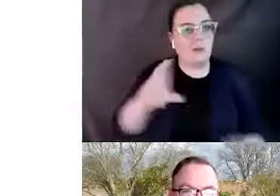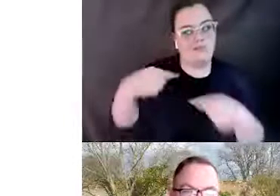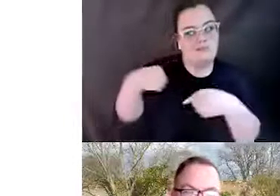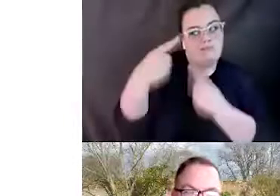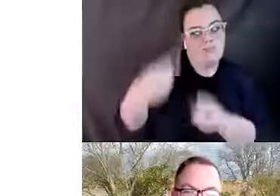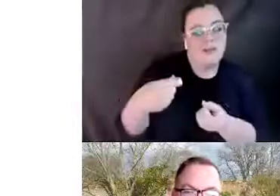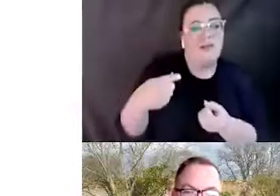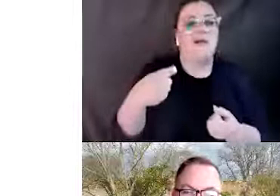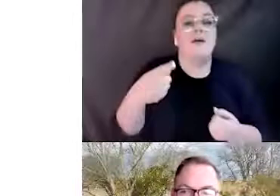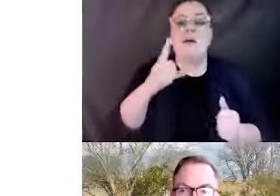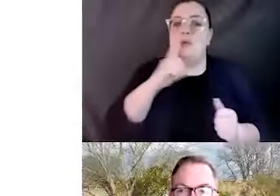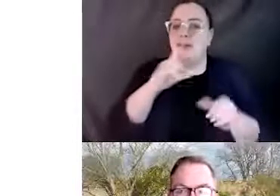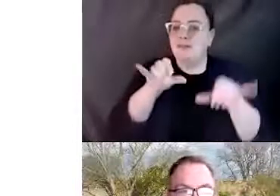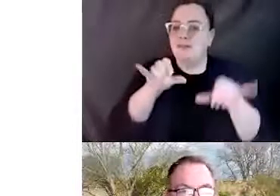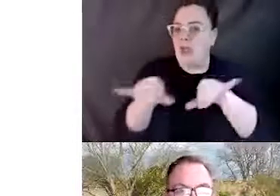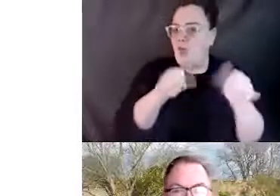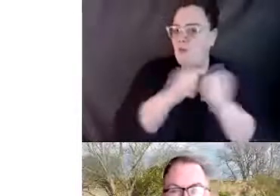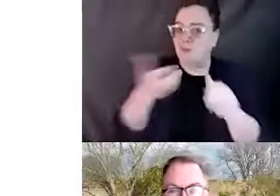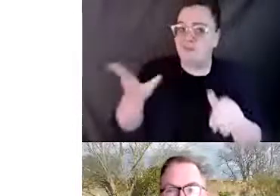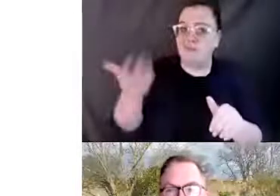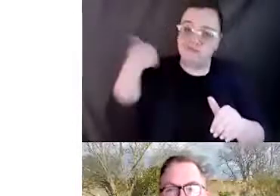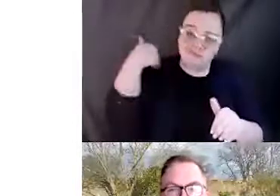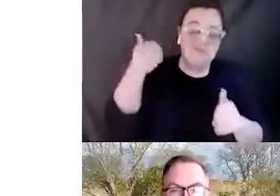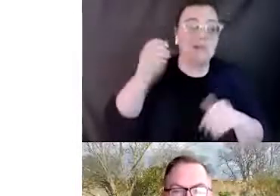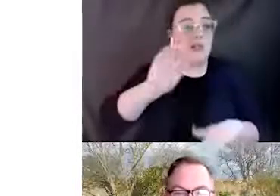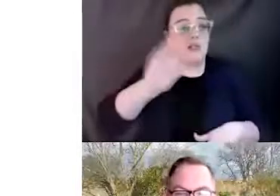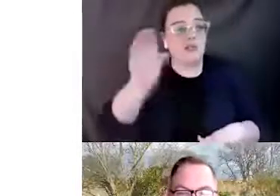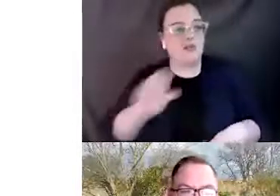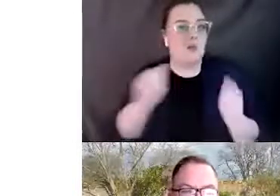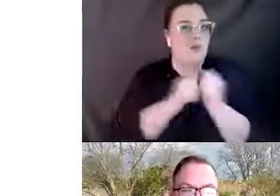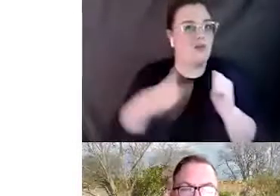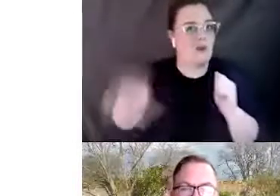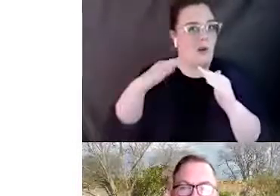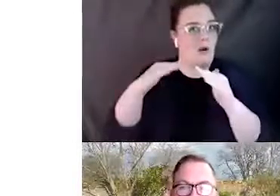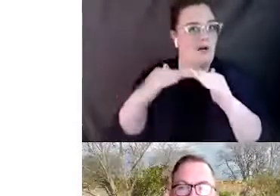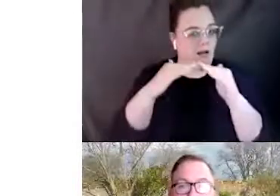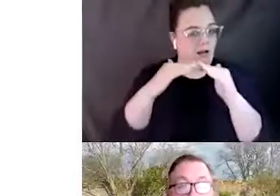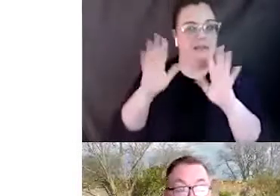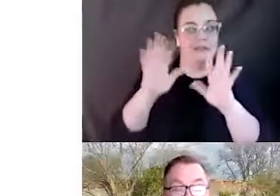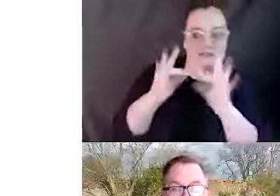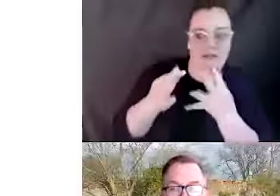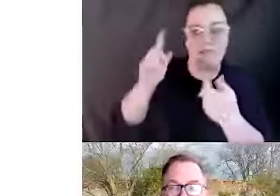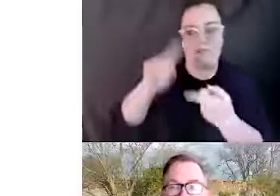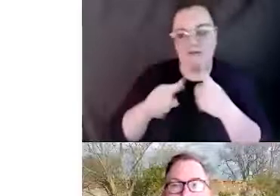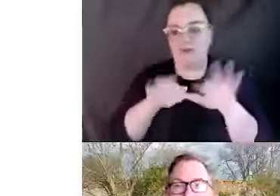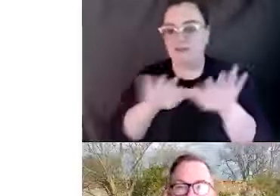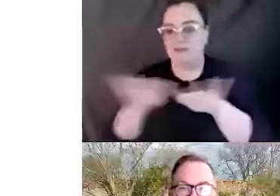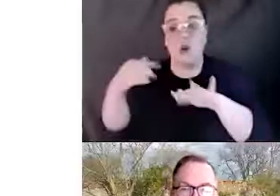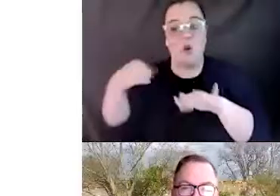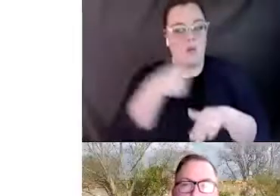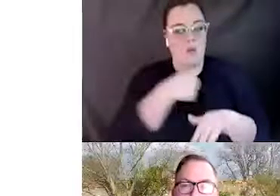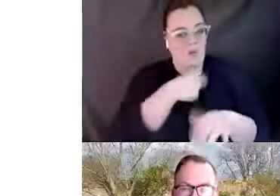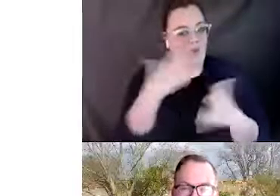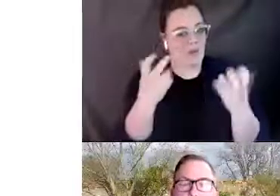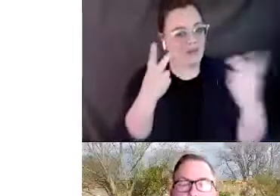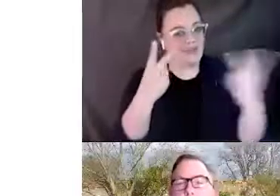those that you have with your coworkers and colleagues and family where we can see everybody, and we encourage you to keep your camera on so we feel